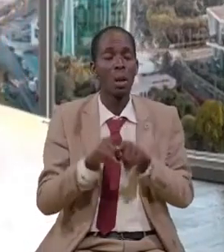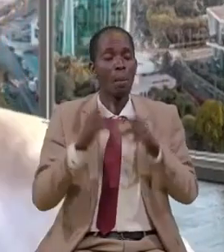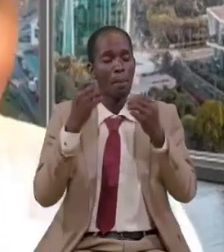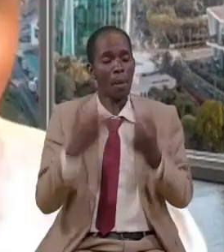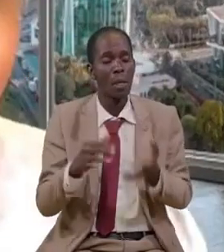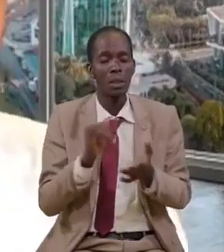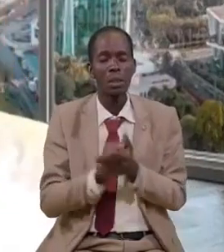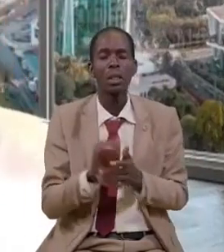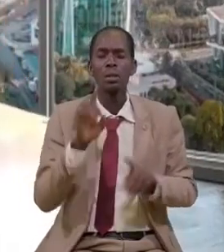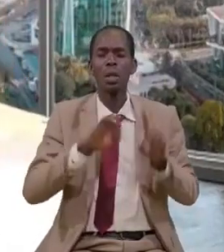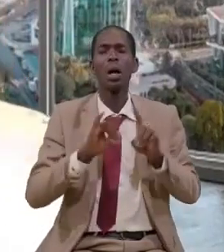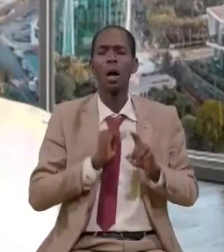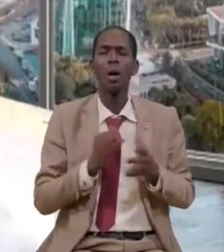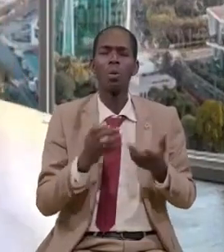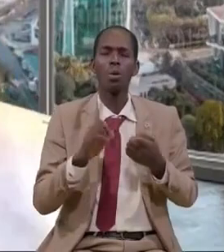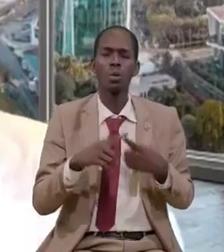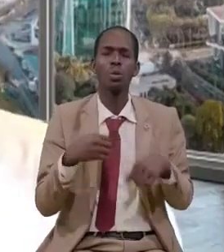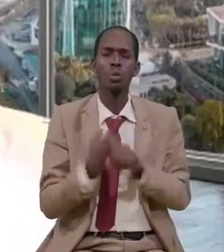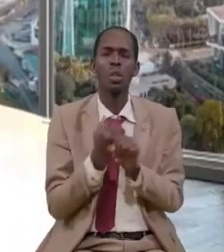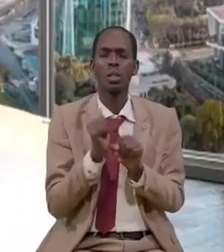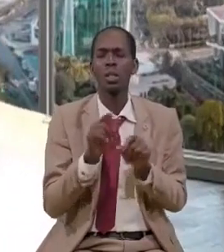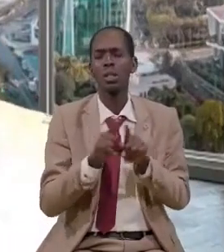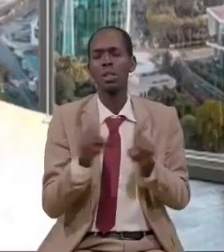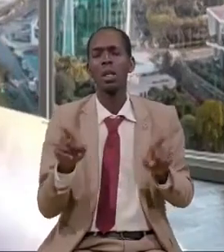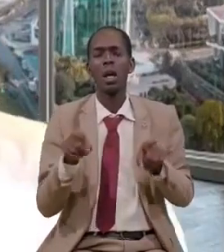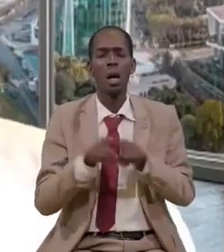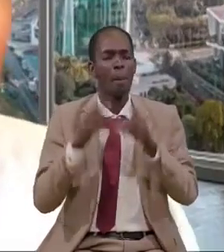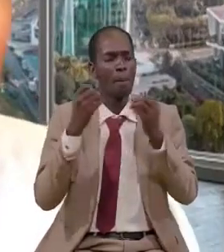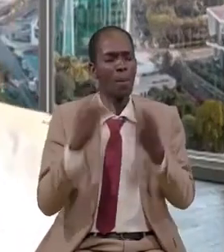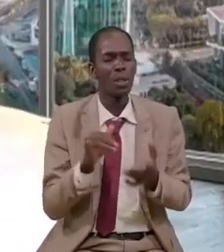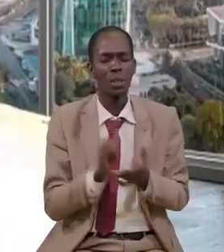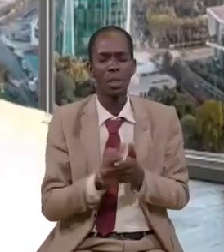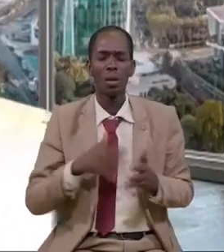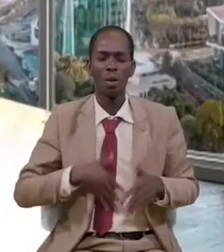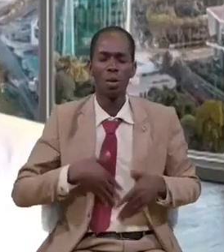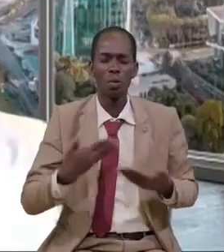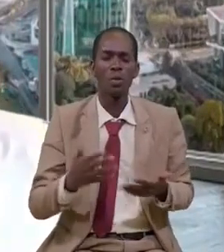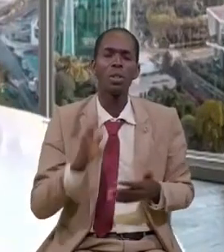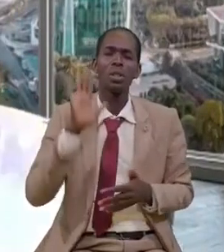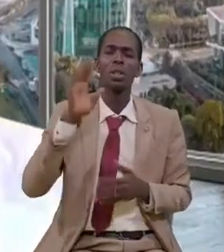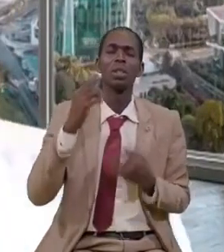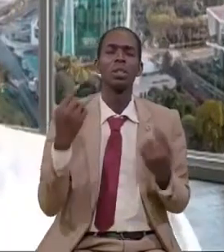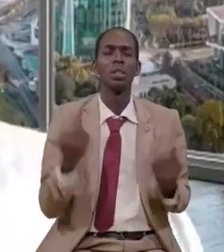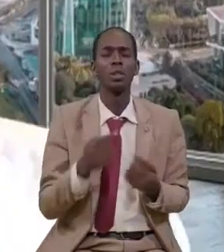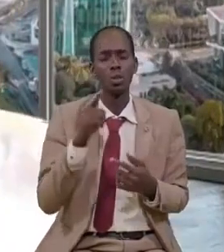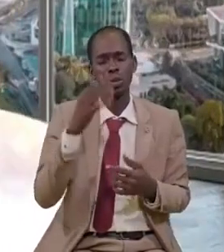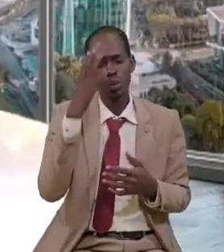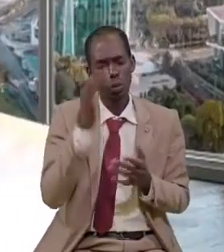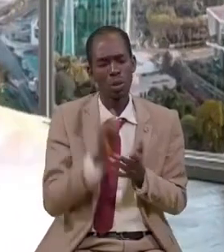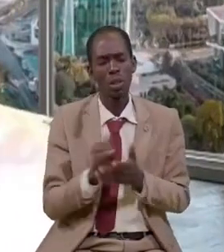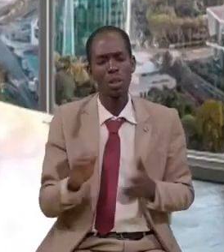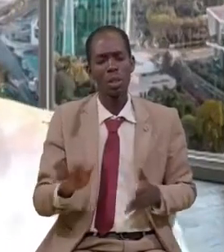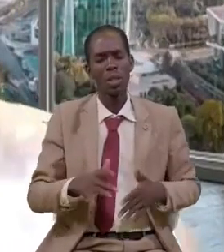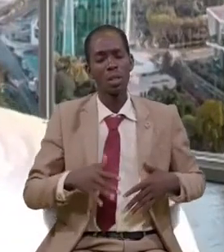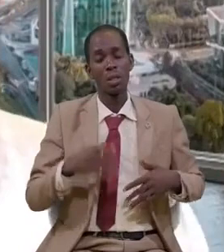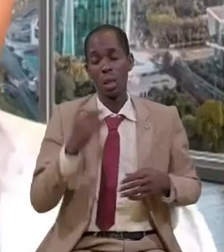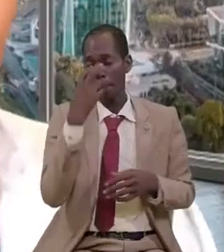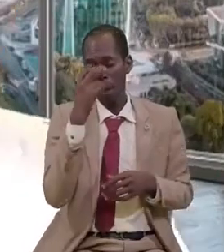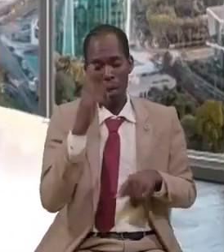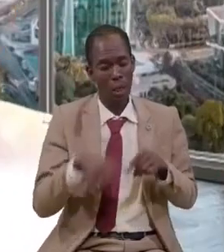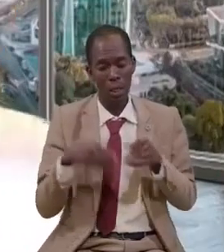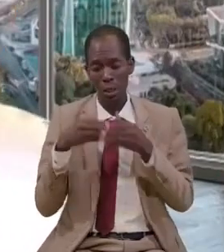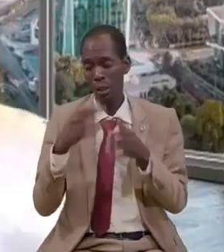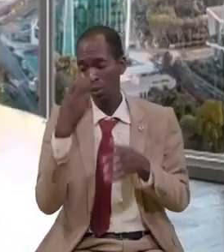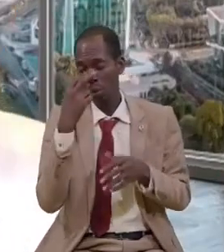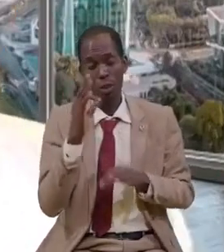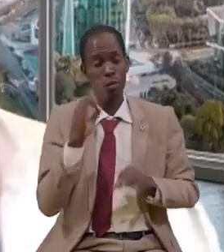make a difference, as many who are confessing their sins, because we know that the blind cannot lead the blind. If we don't know you,